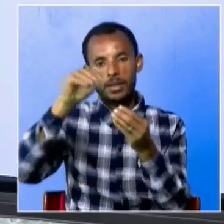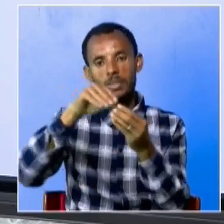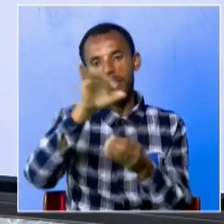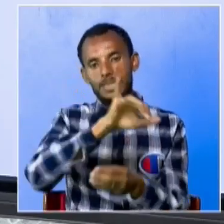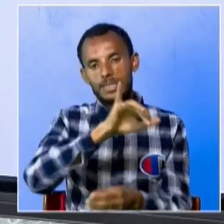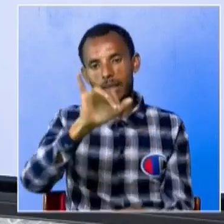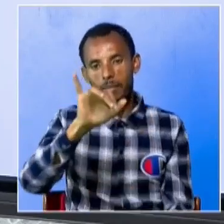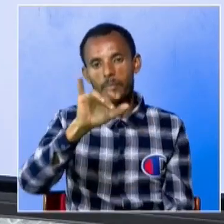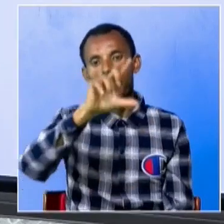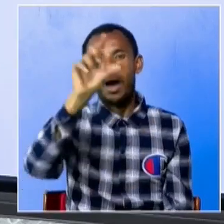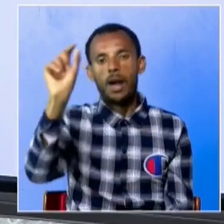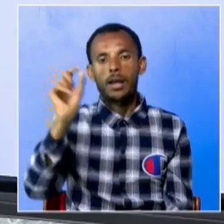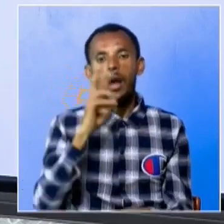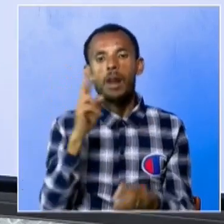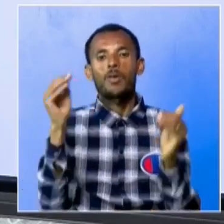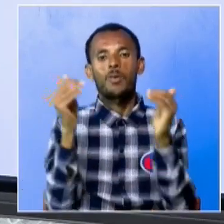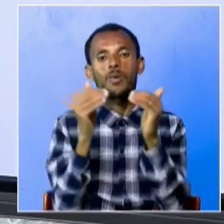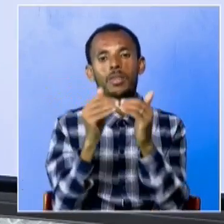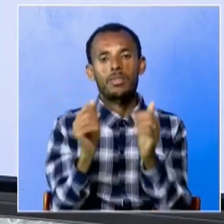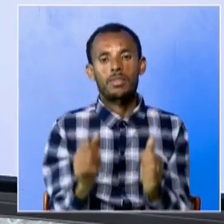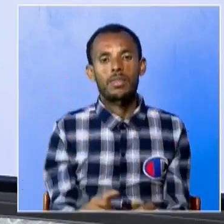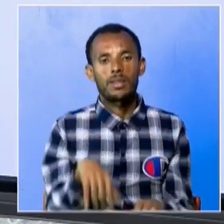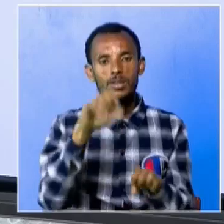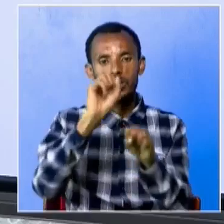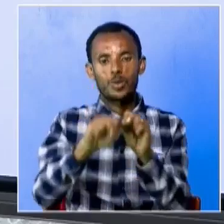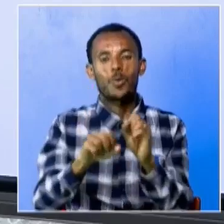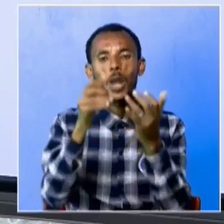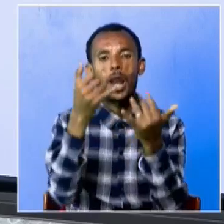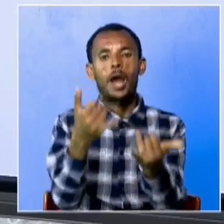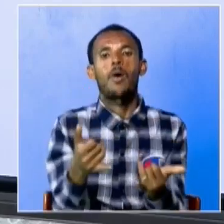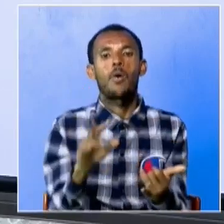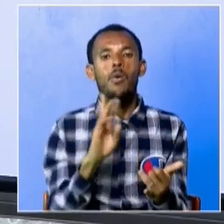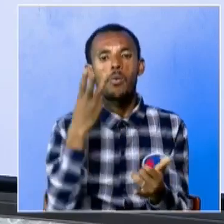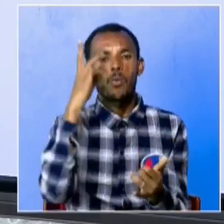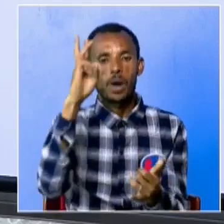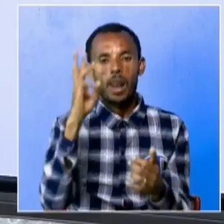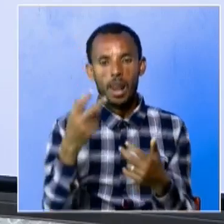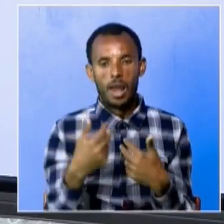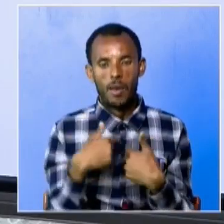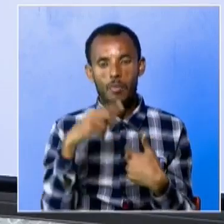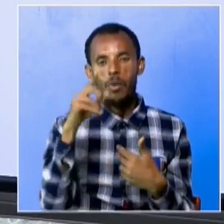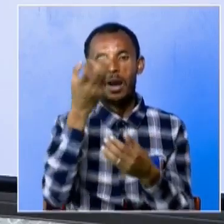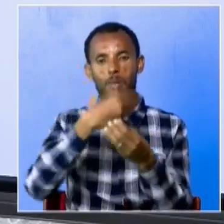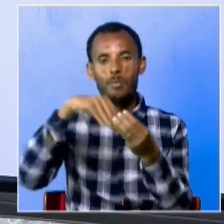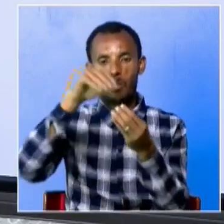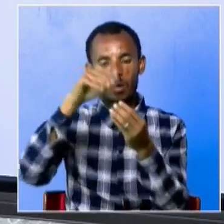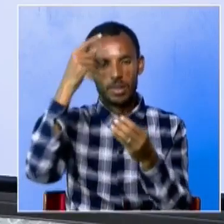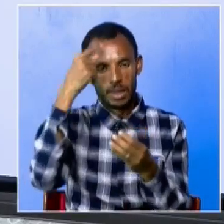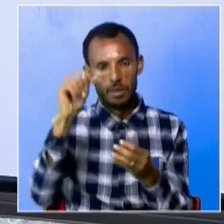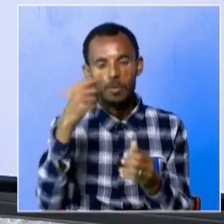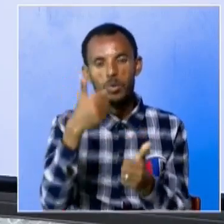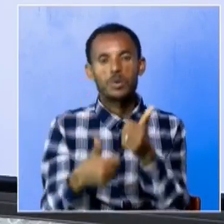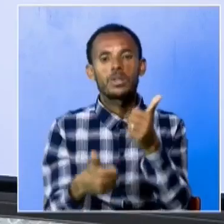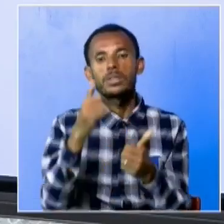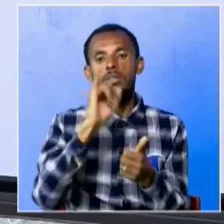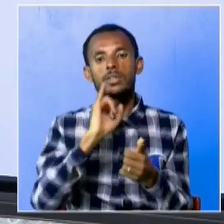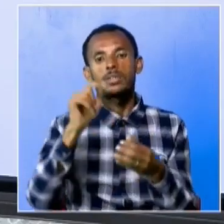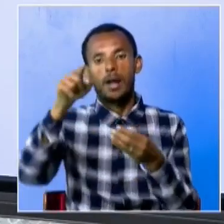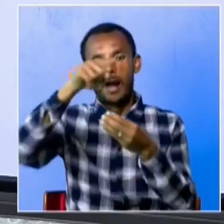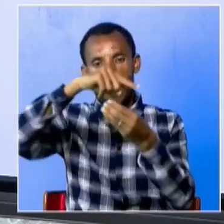same arc are congruent, okay? So now we will have one more theorem, which is